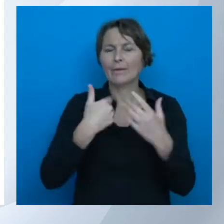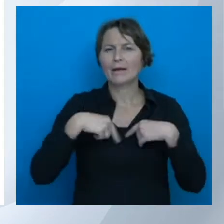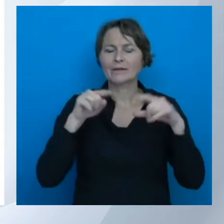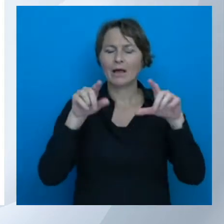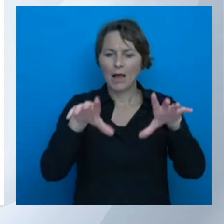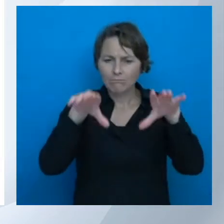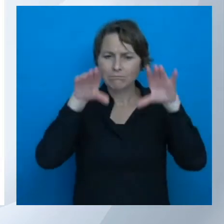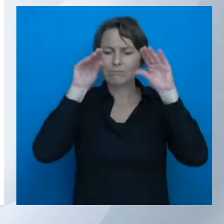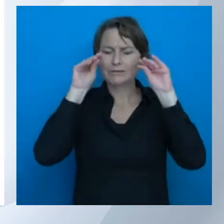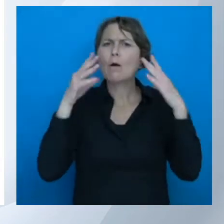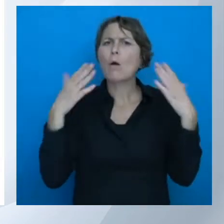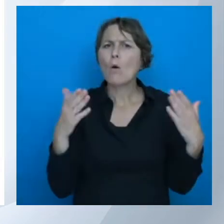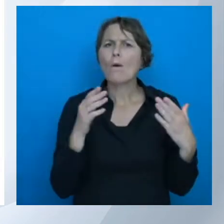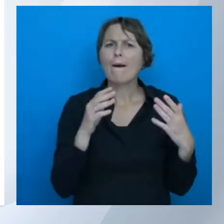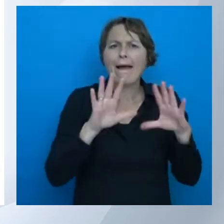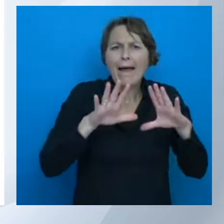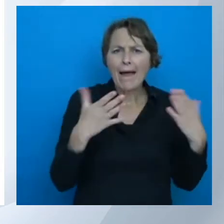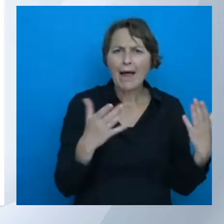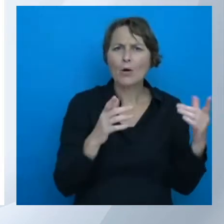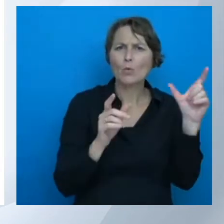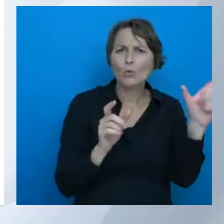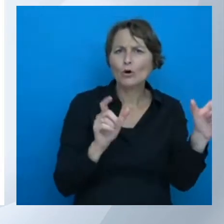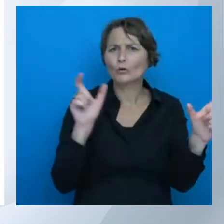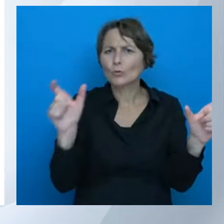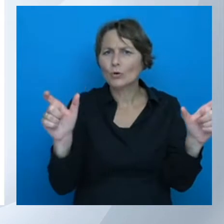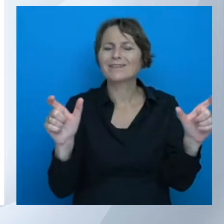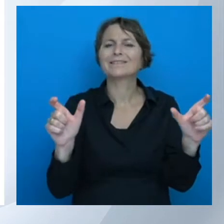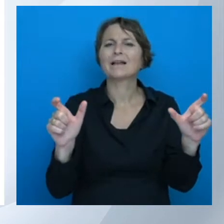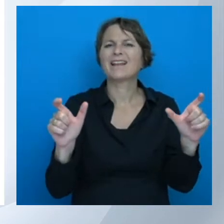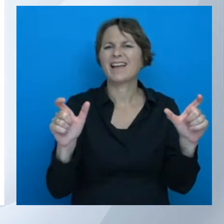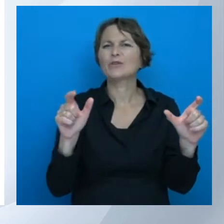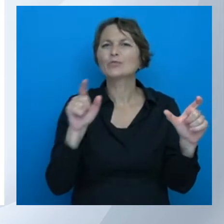being propagated through the layers of the neural network.